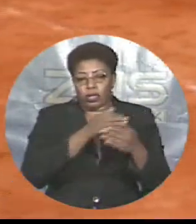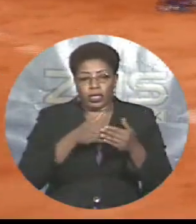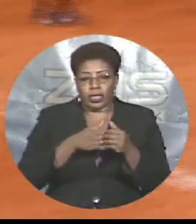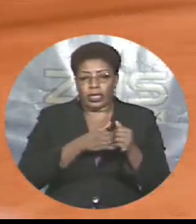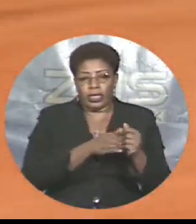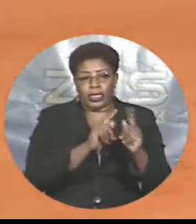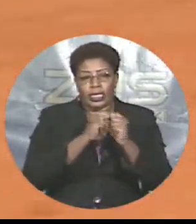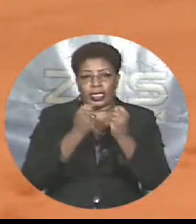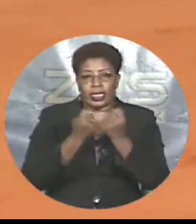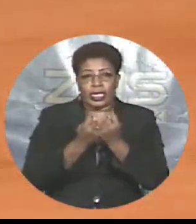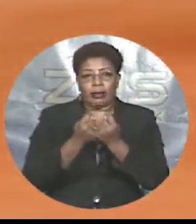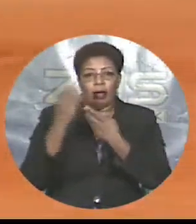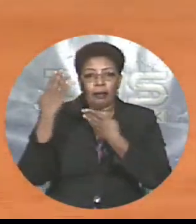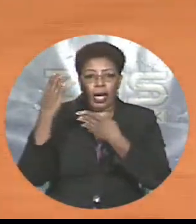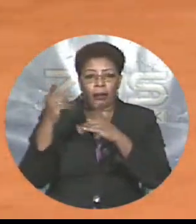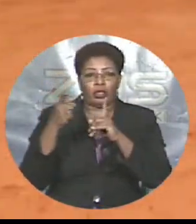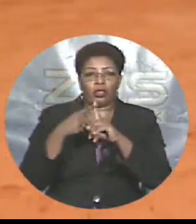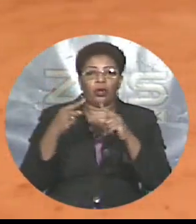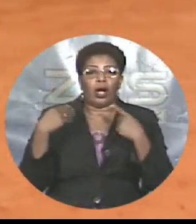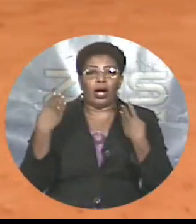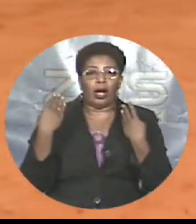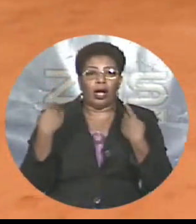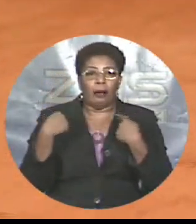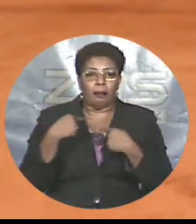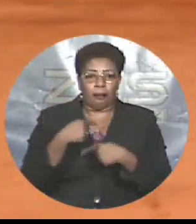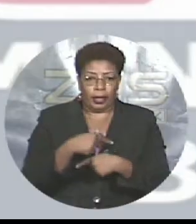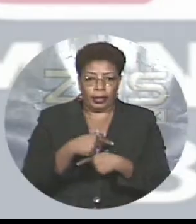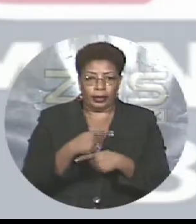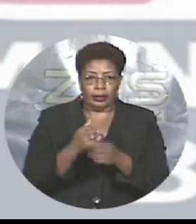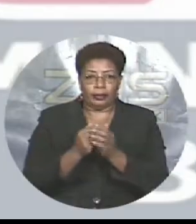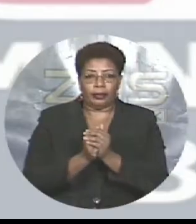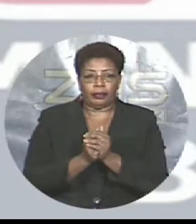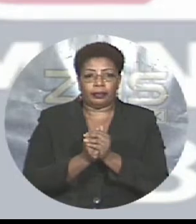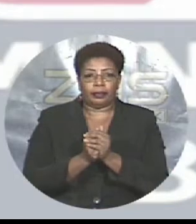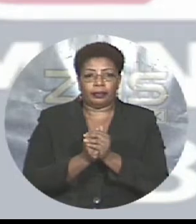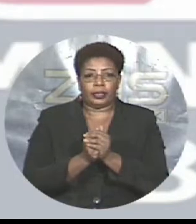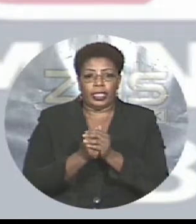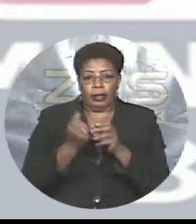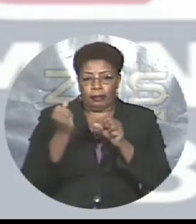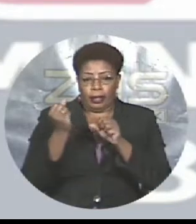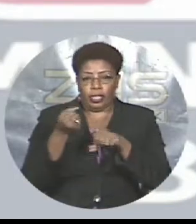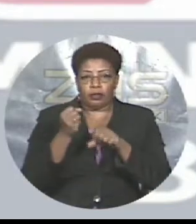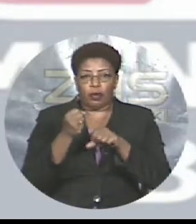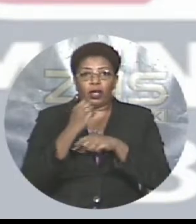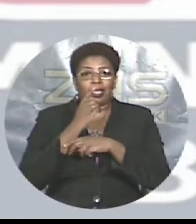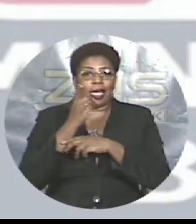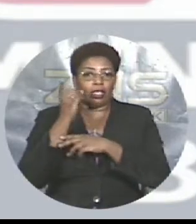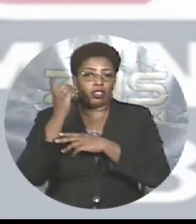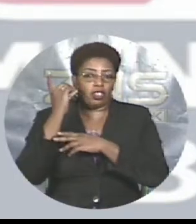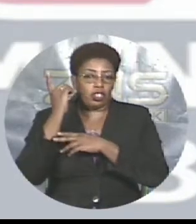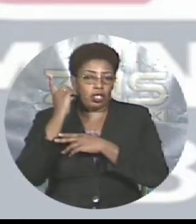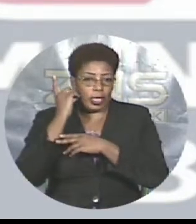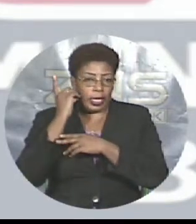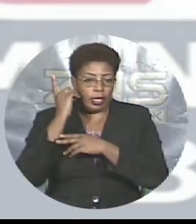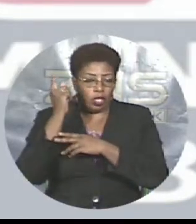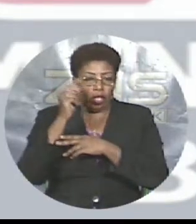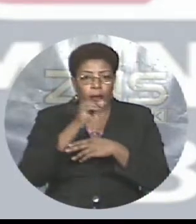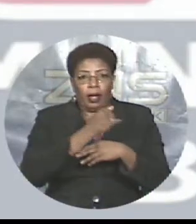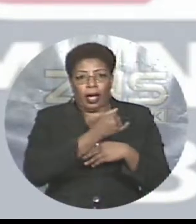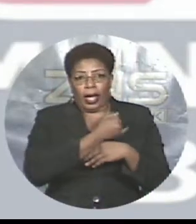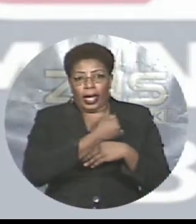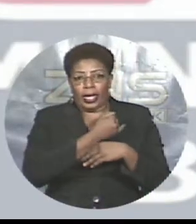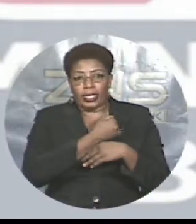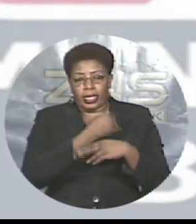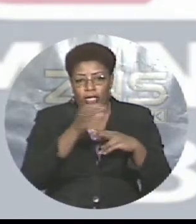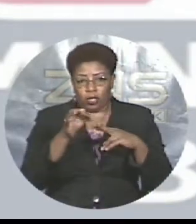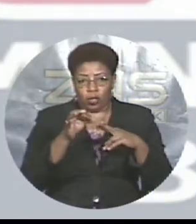Bahamas to a medal. Reporting for ZNS Total Sports, I am Julian Gibson. From the minor league baseball diamond yesterday, Todd Isaacs 1-for-4 with a